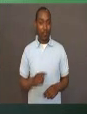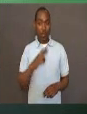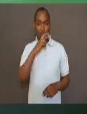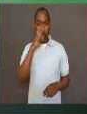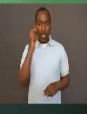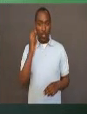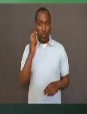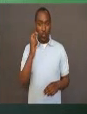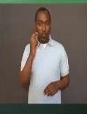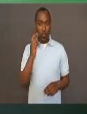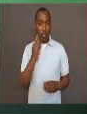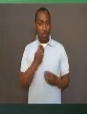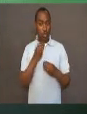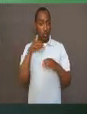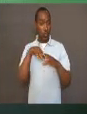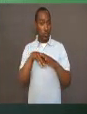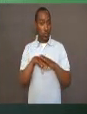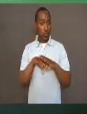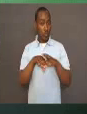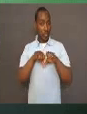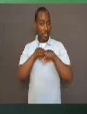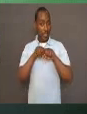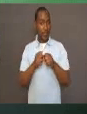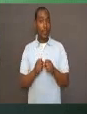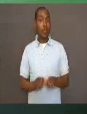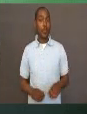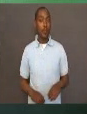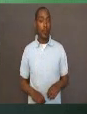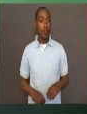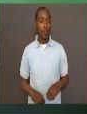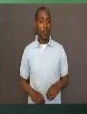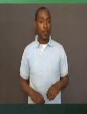Because they break foods down so effectively,